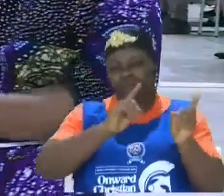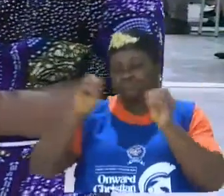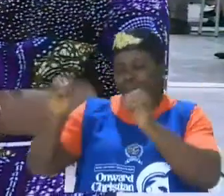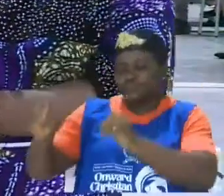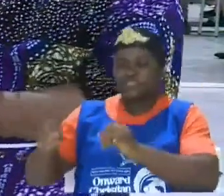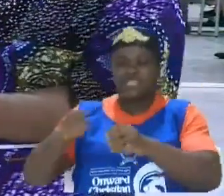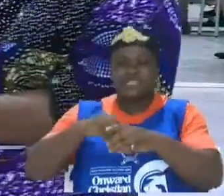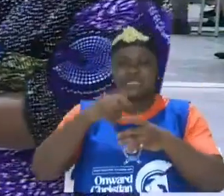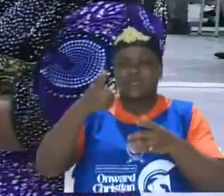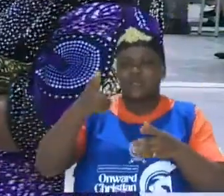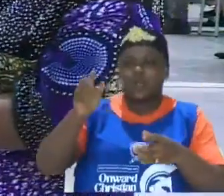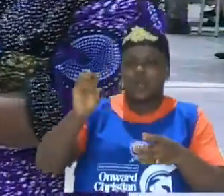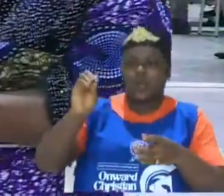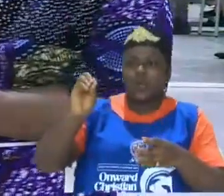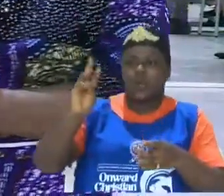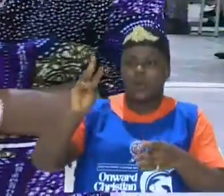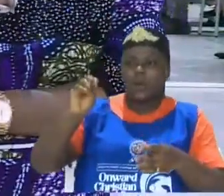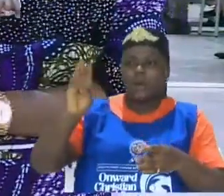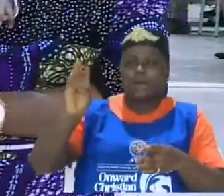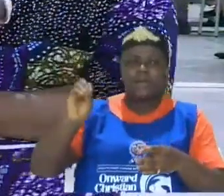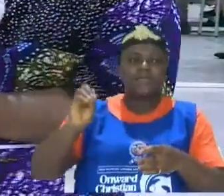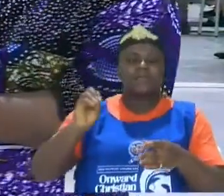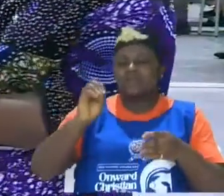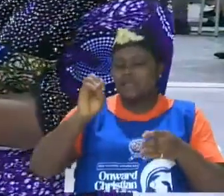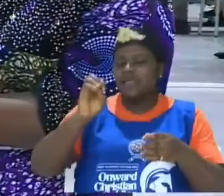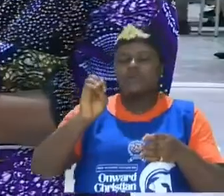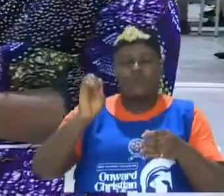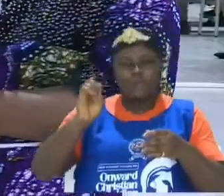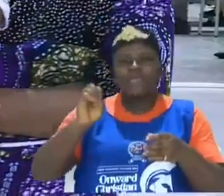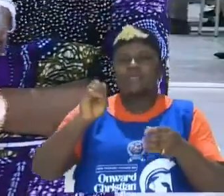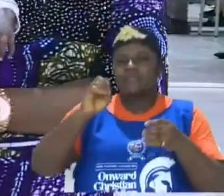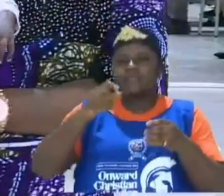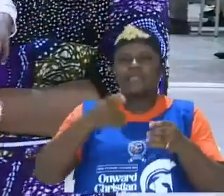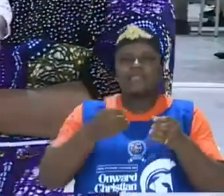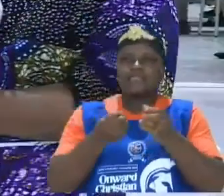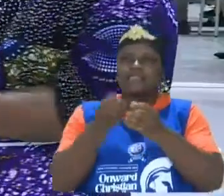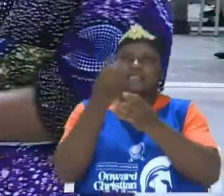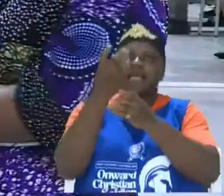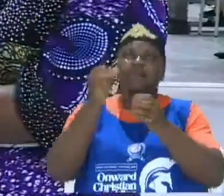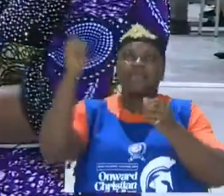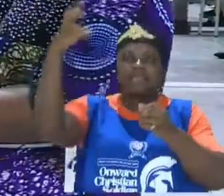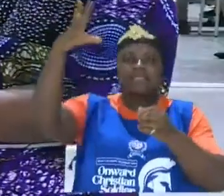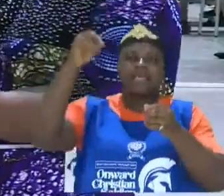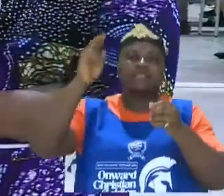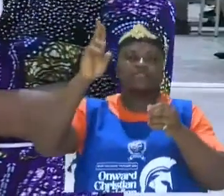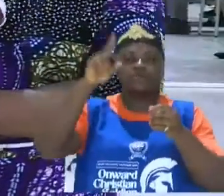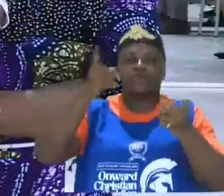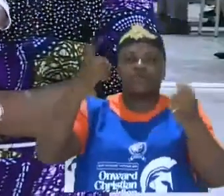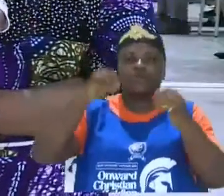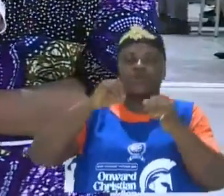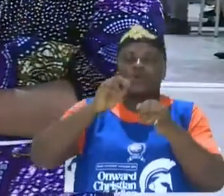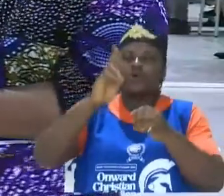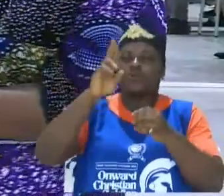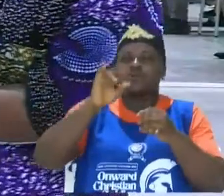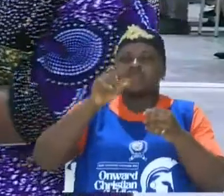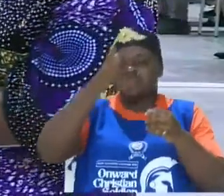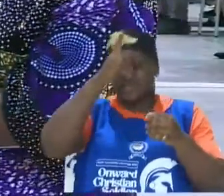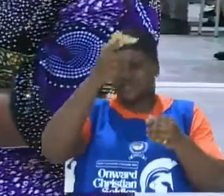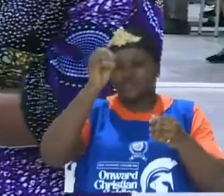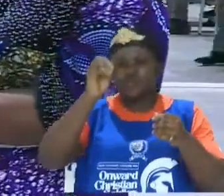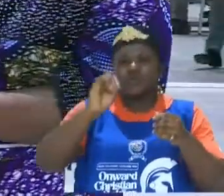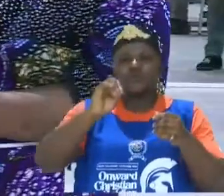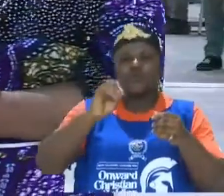Daddy Gio visited Gombe for the Light Up Crusade. I had the privilege of driving Daddy